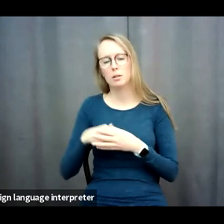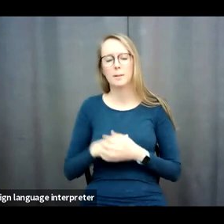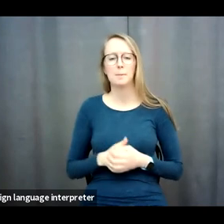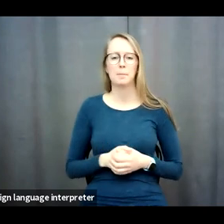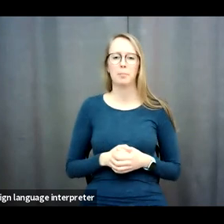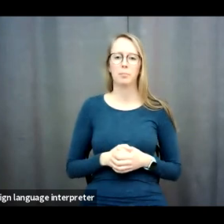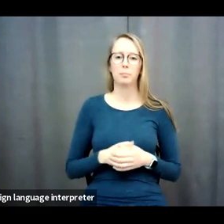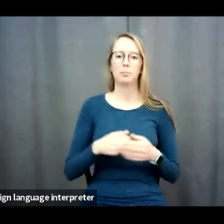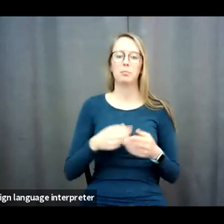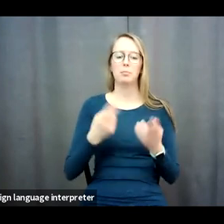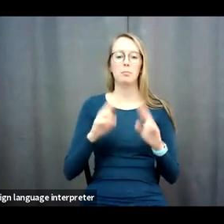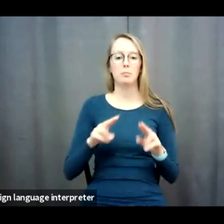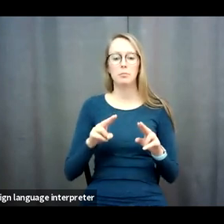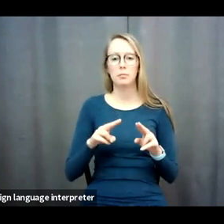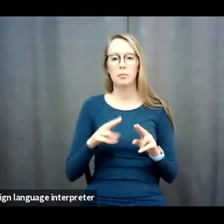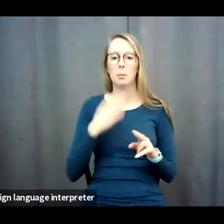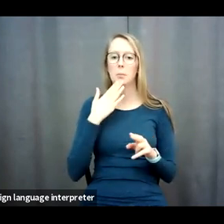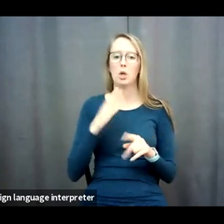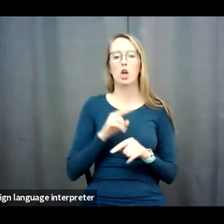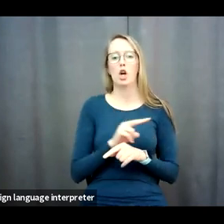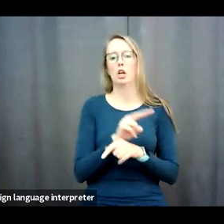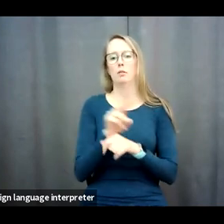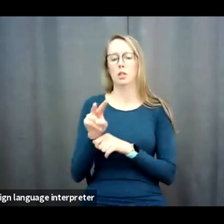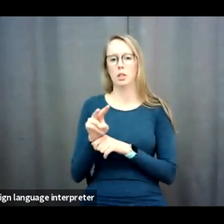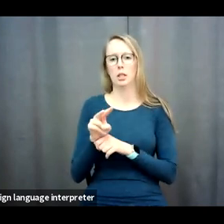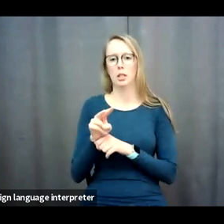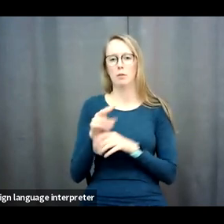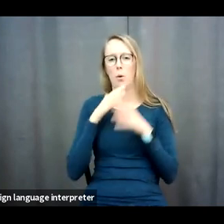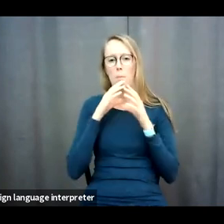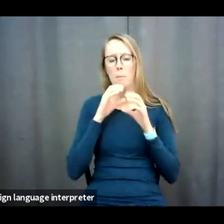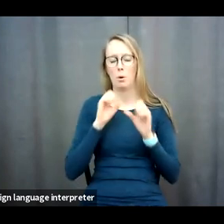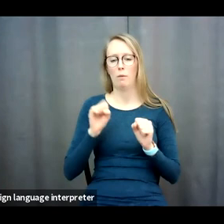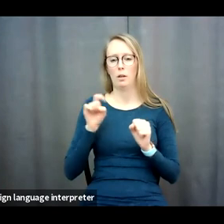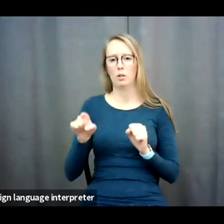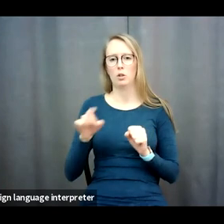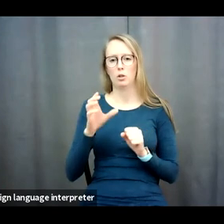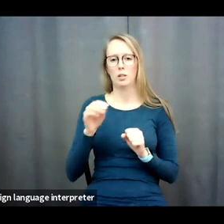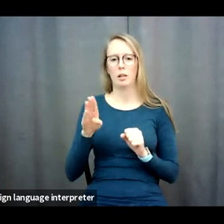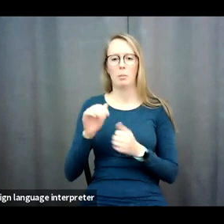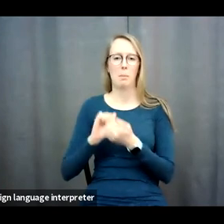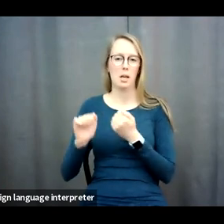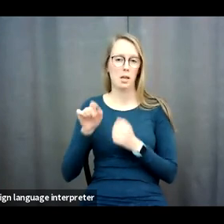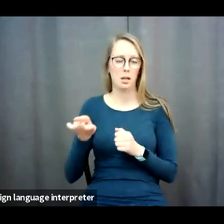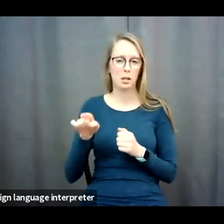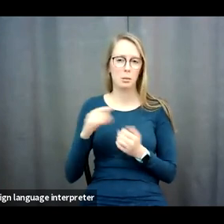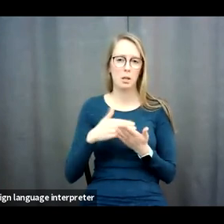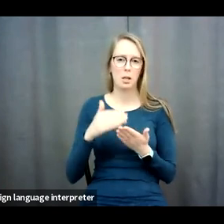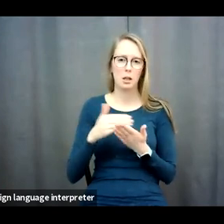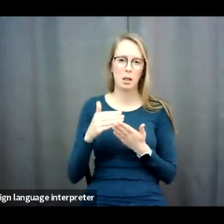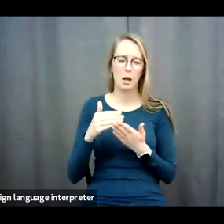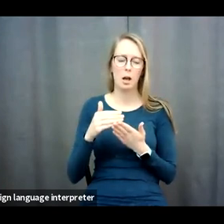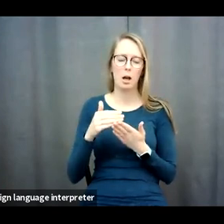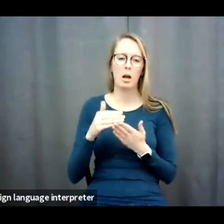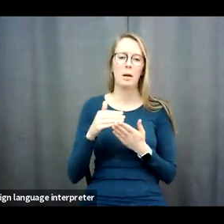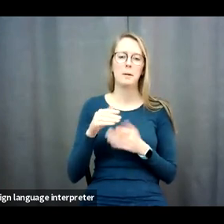We then had an excellent overview from Professor Sandberg, and she talked